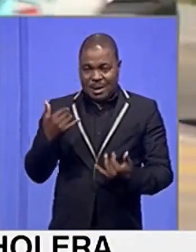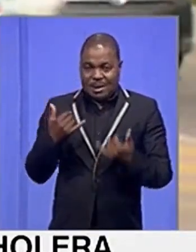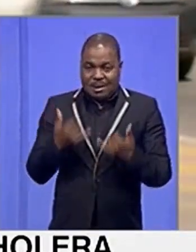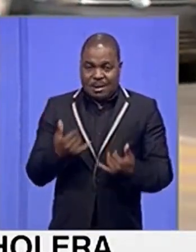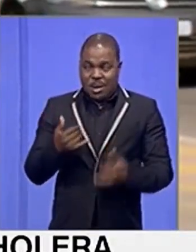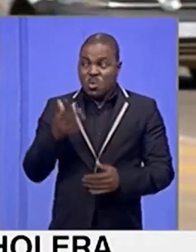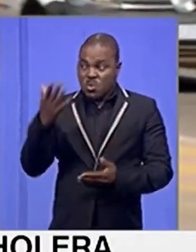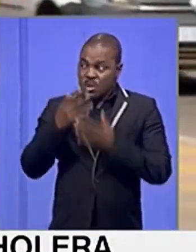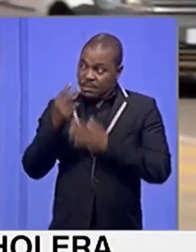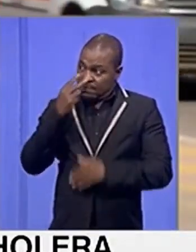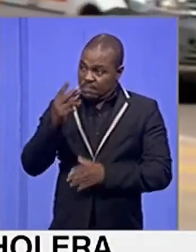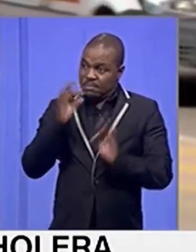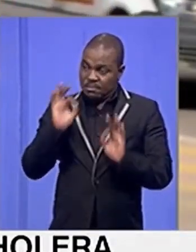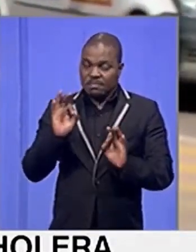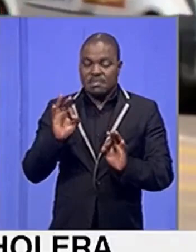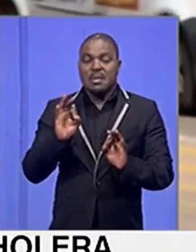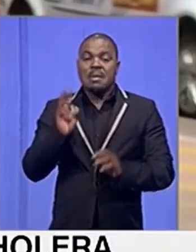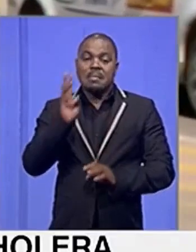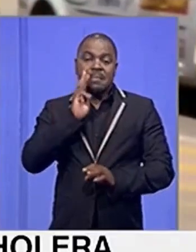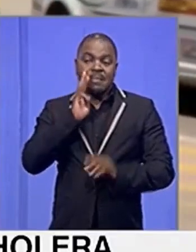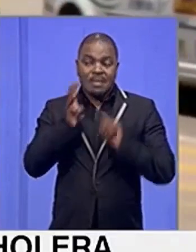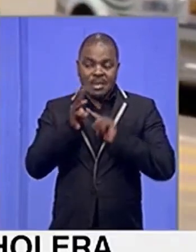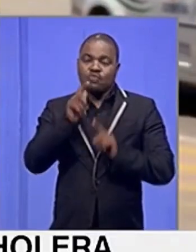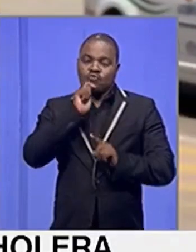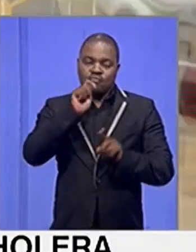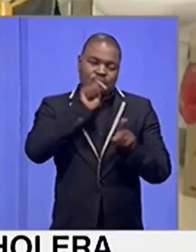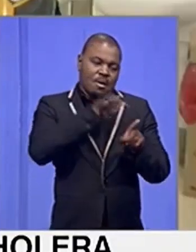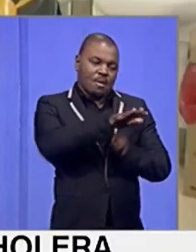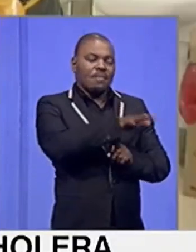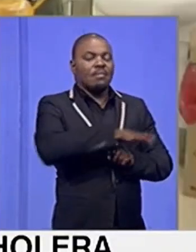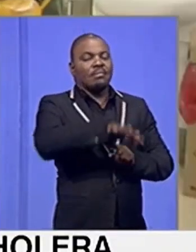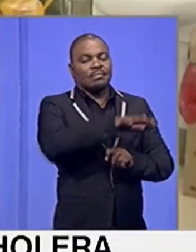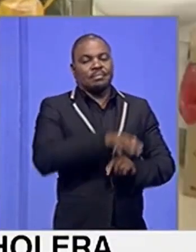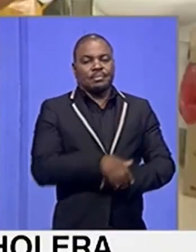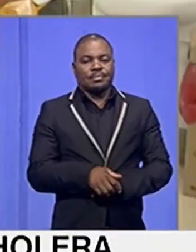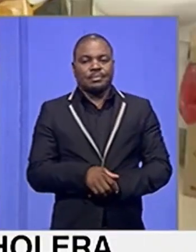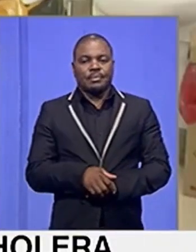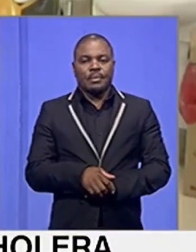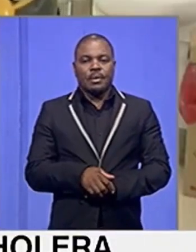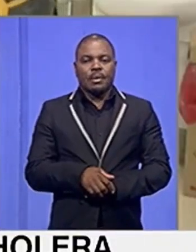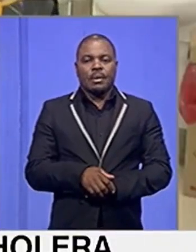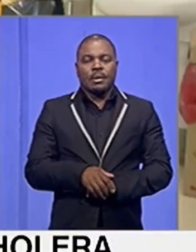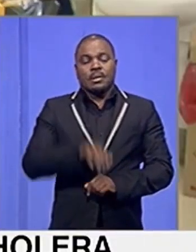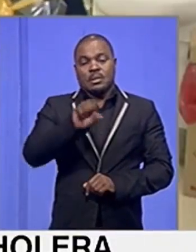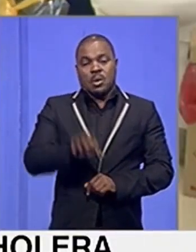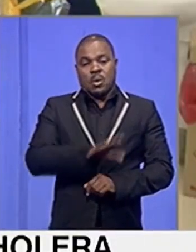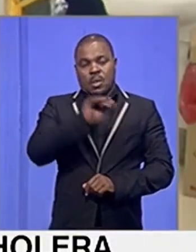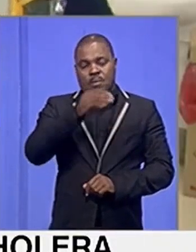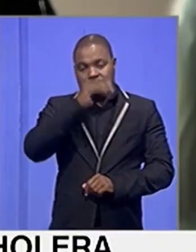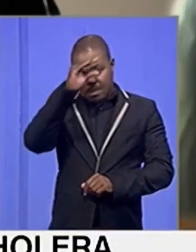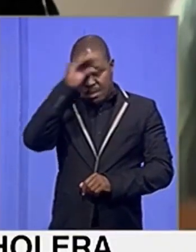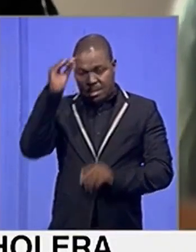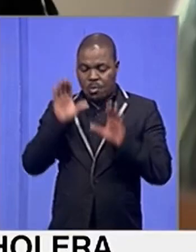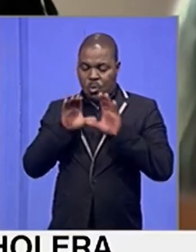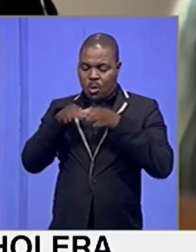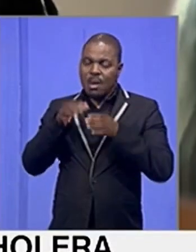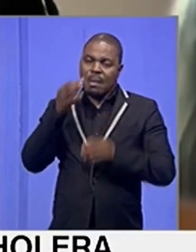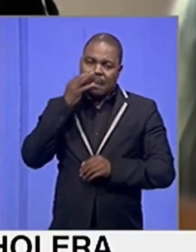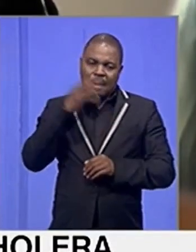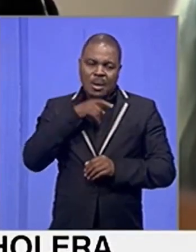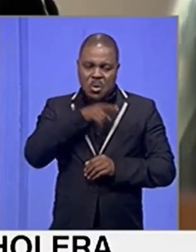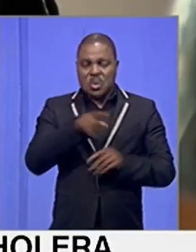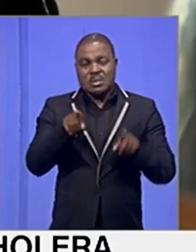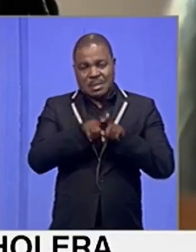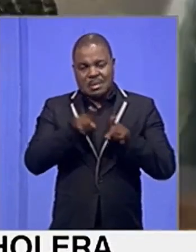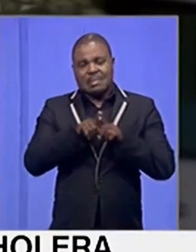ba tlo bona gore ka nnete metsi a re affect bo botlhe ba. Mokgatlho wa baoki wa Afrika Borwa wa re maemo ano a baya